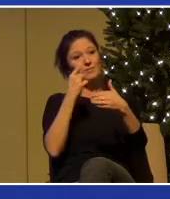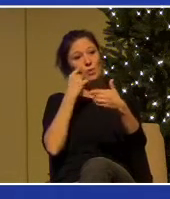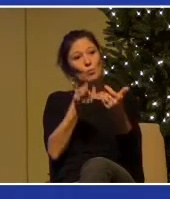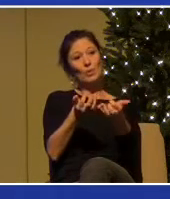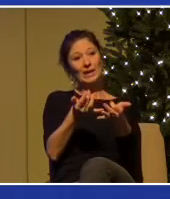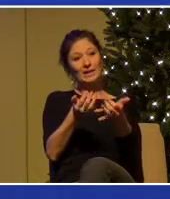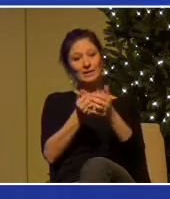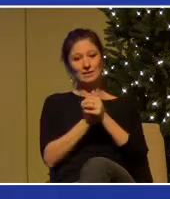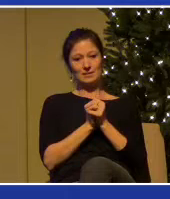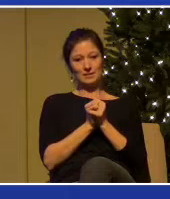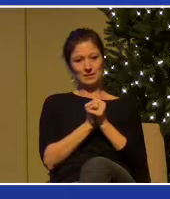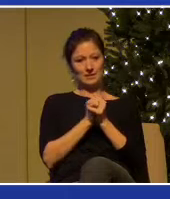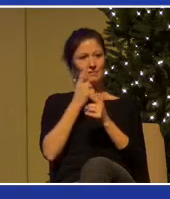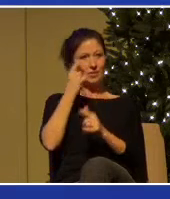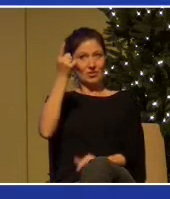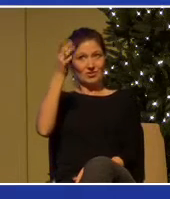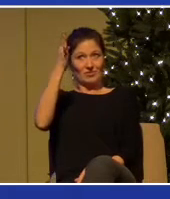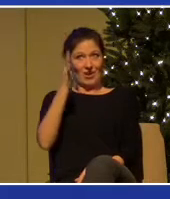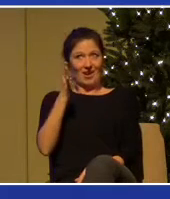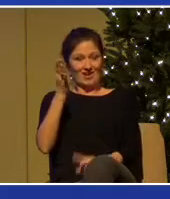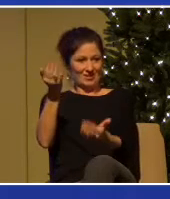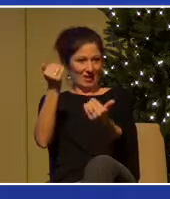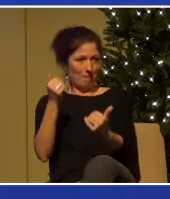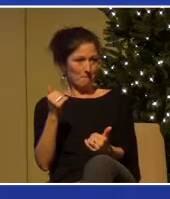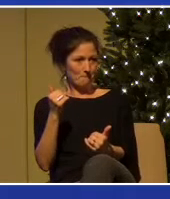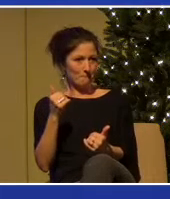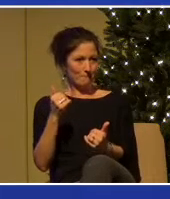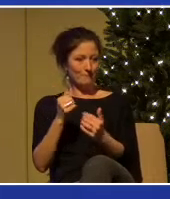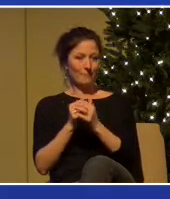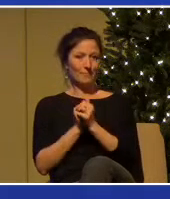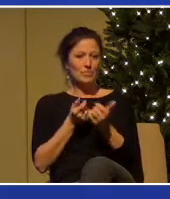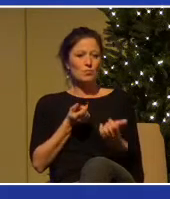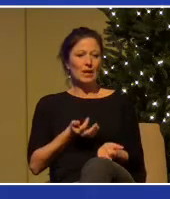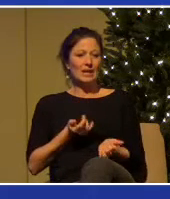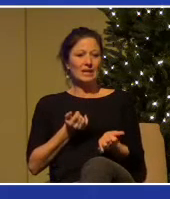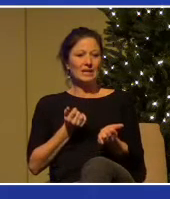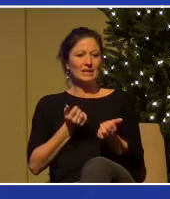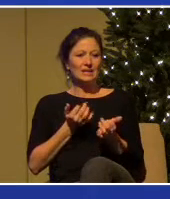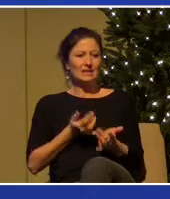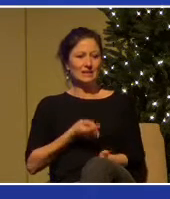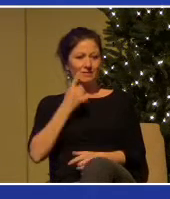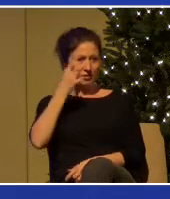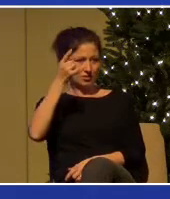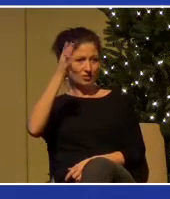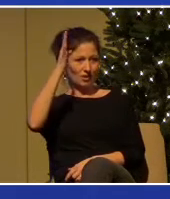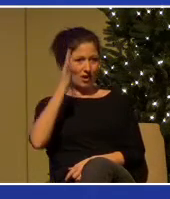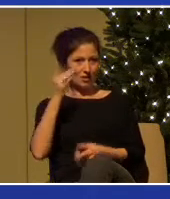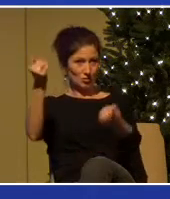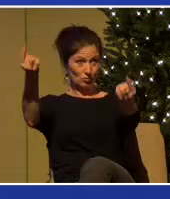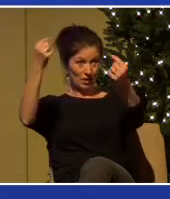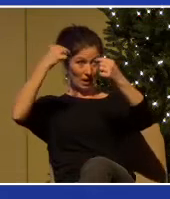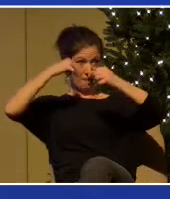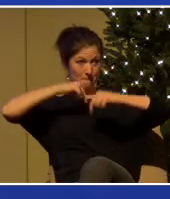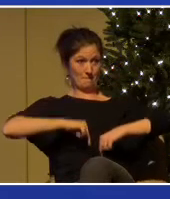God who comes, waiting for him to come to